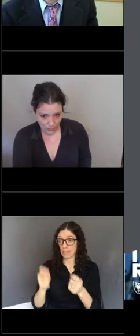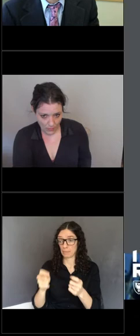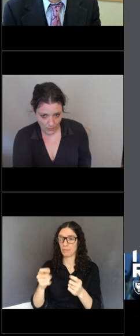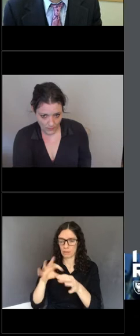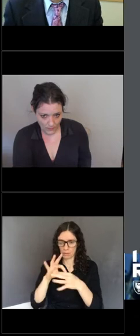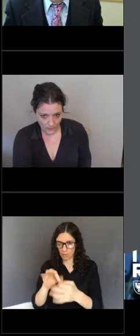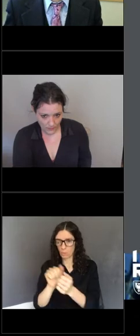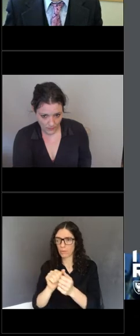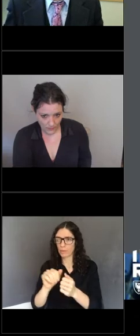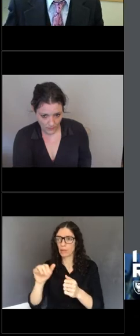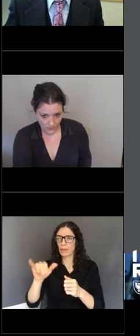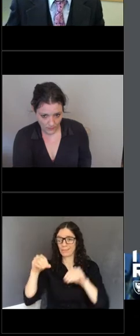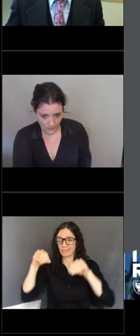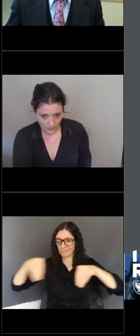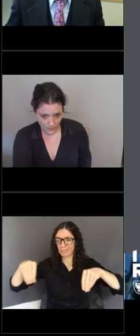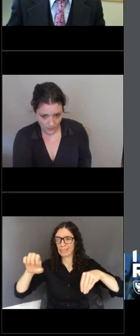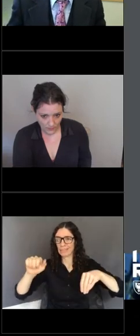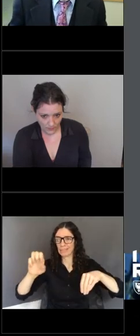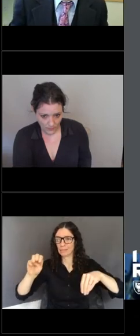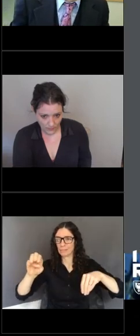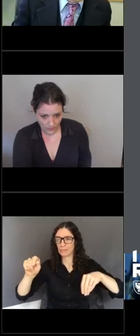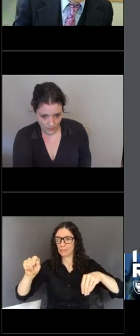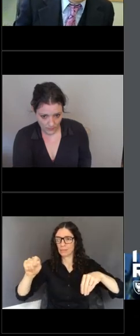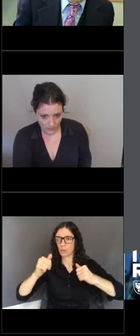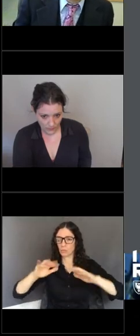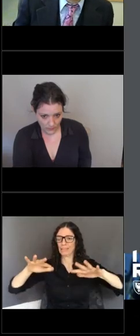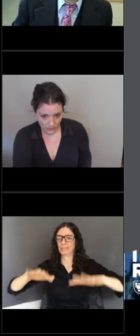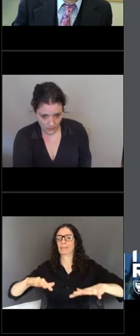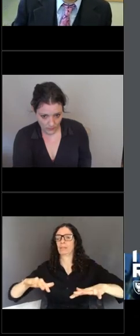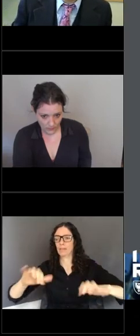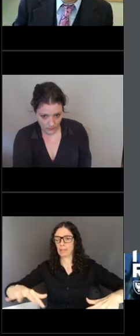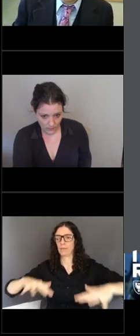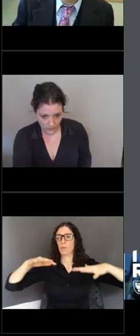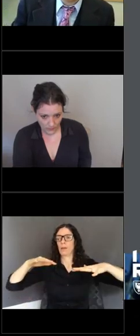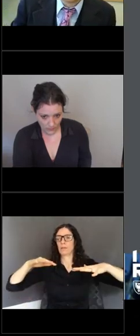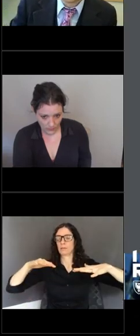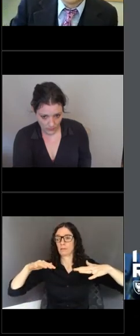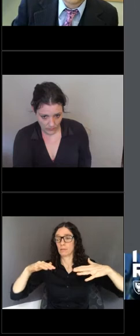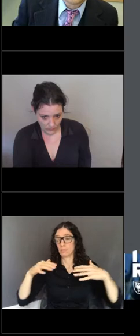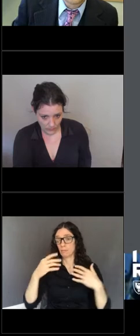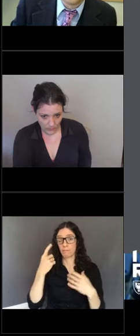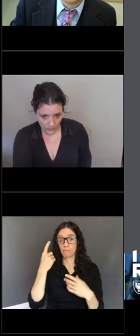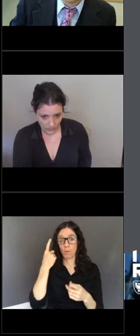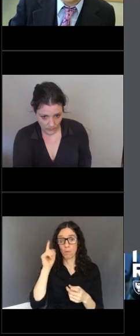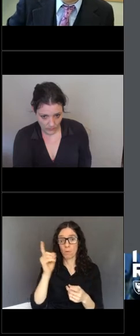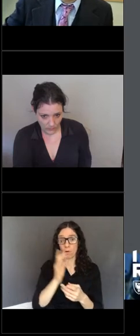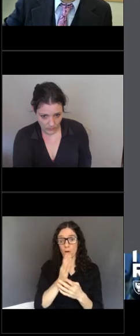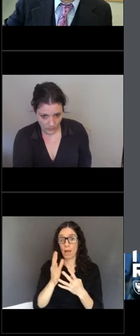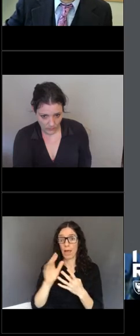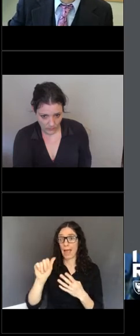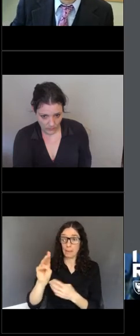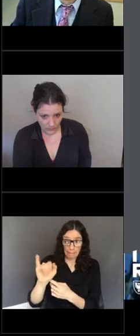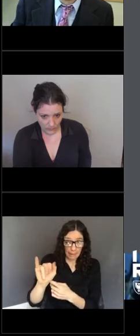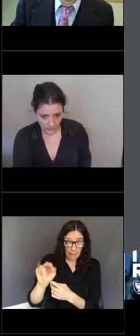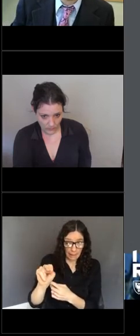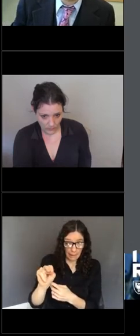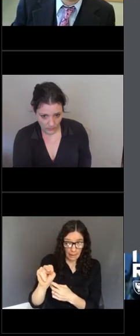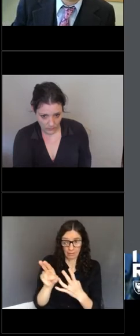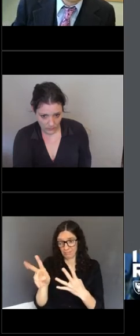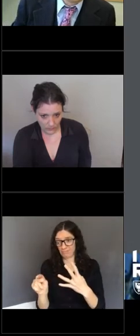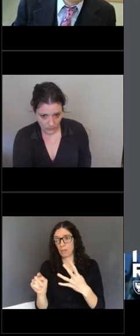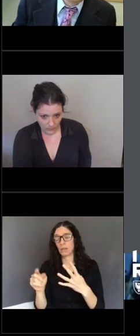Capramanna. And for administration, that could be just developing the protocols for a vertical